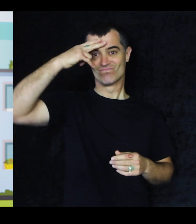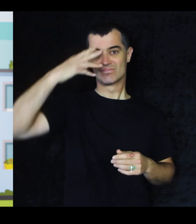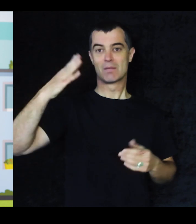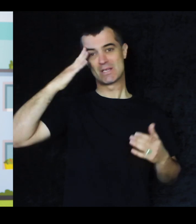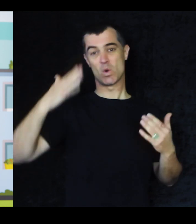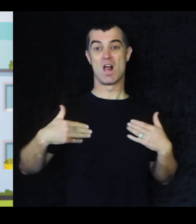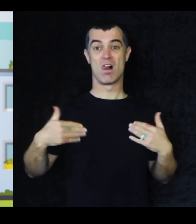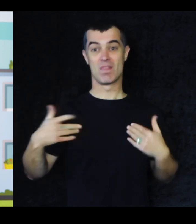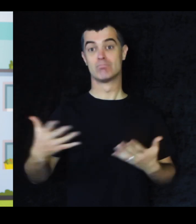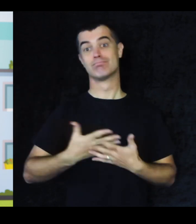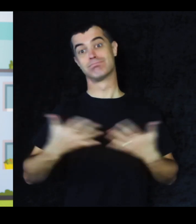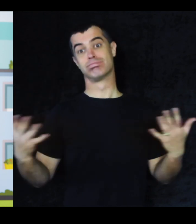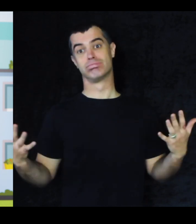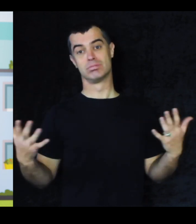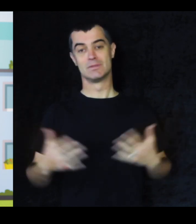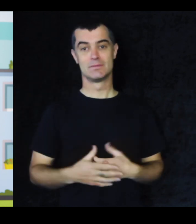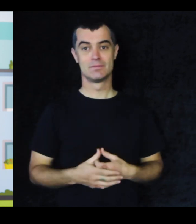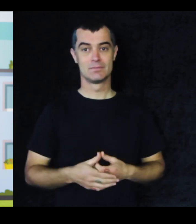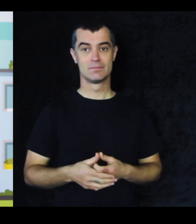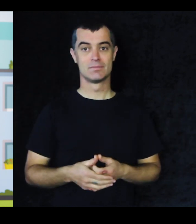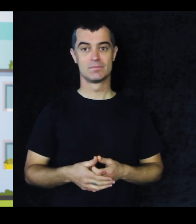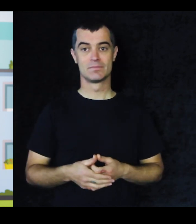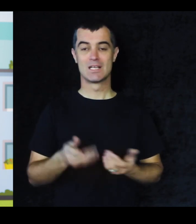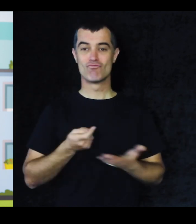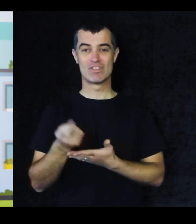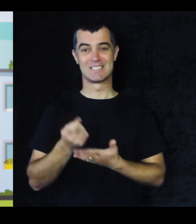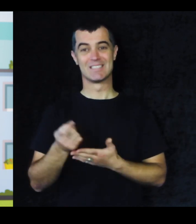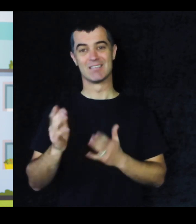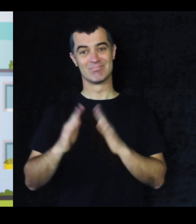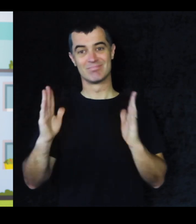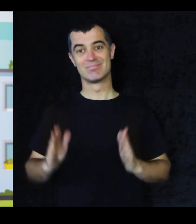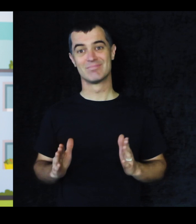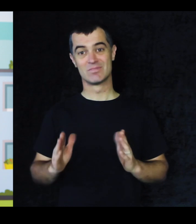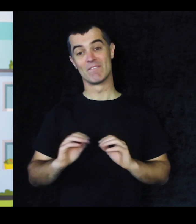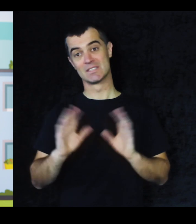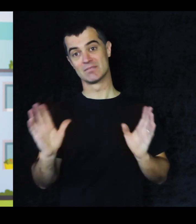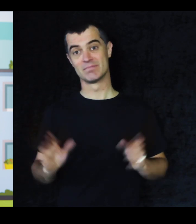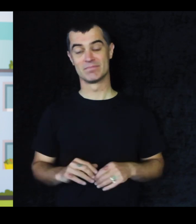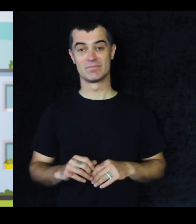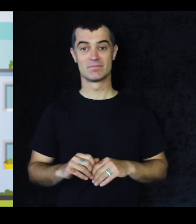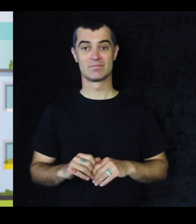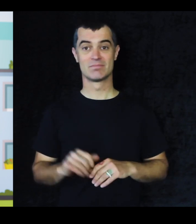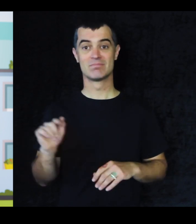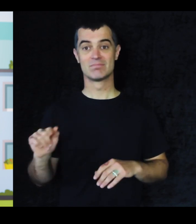stigma of mental health has been a huge one in the rental markets, obviously.